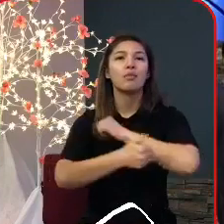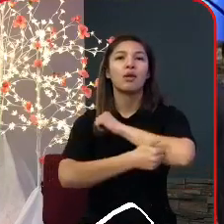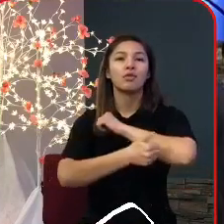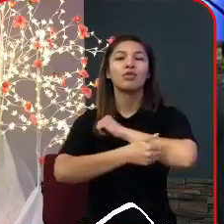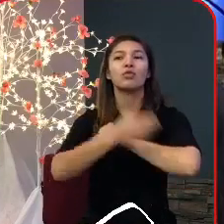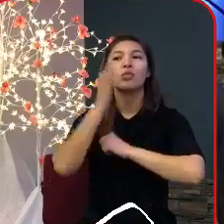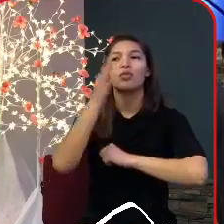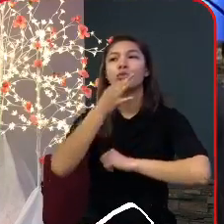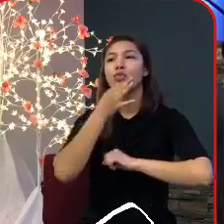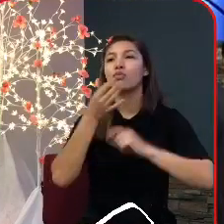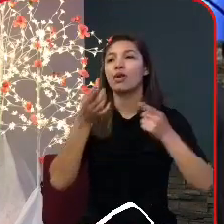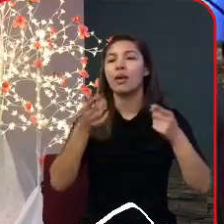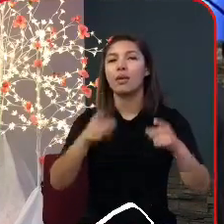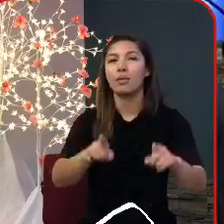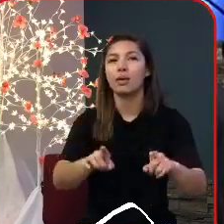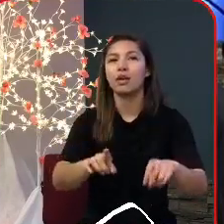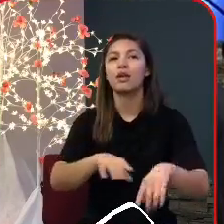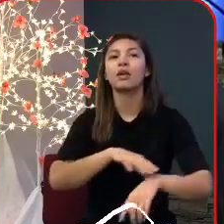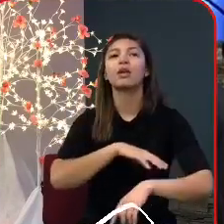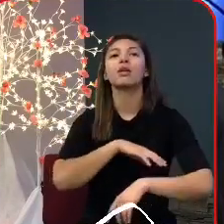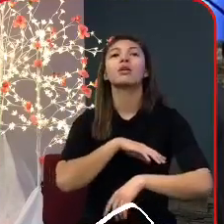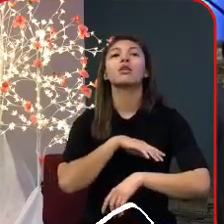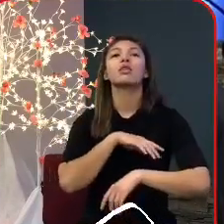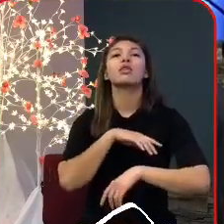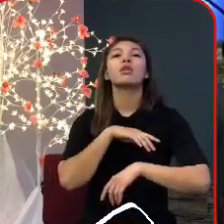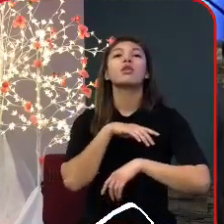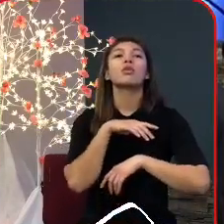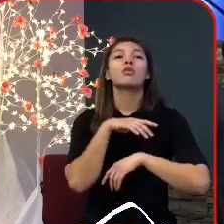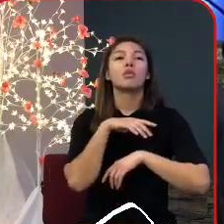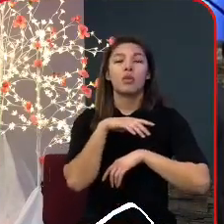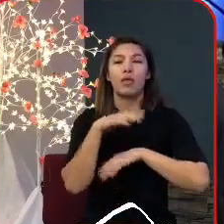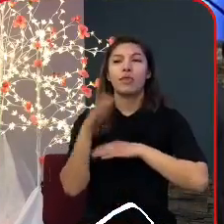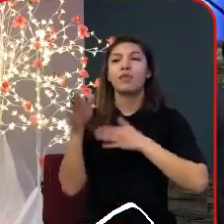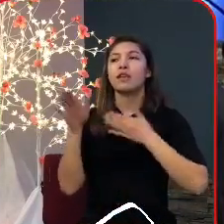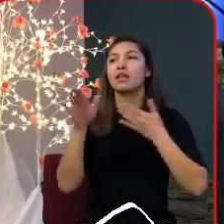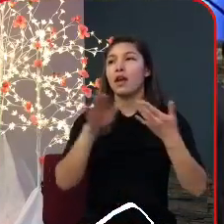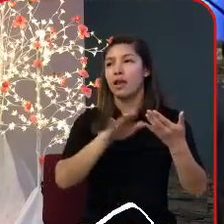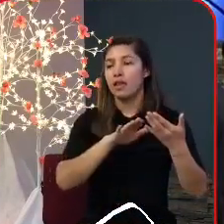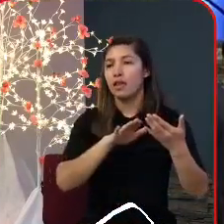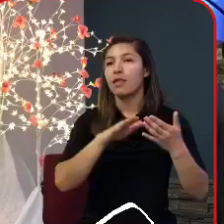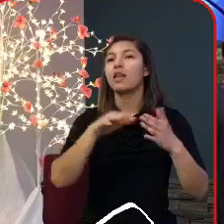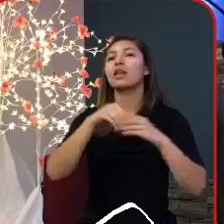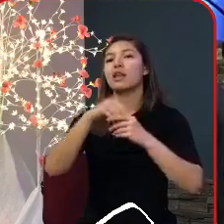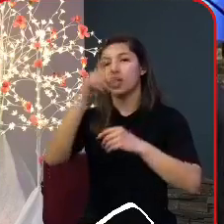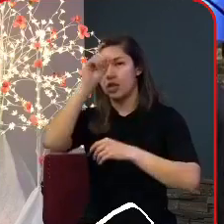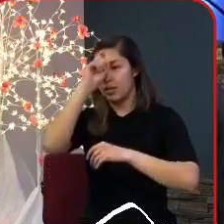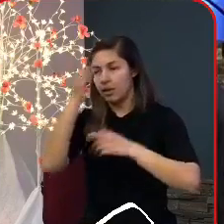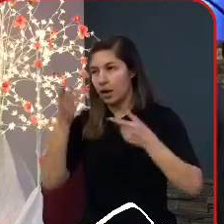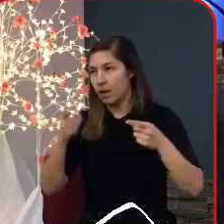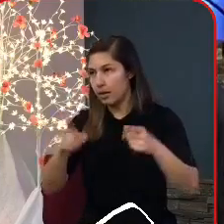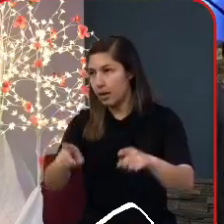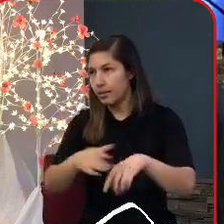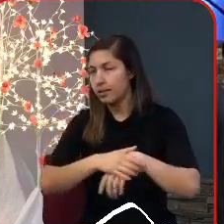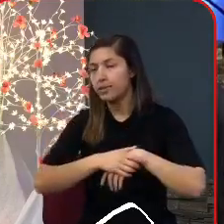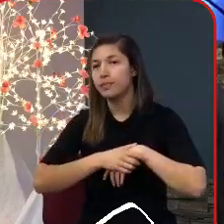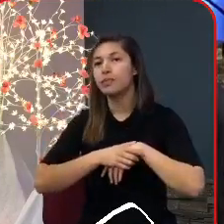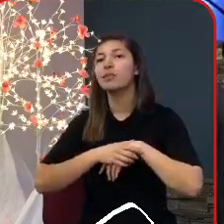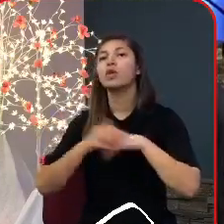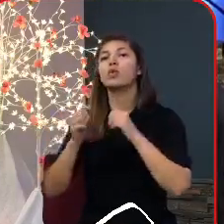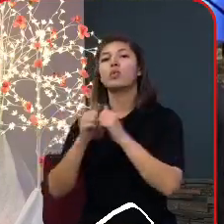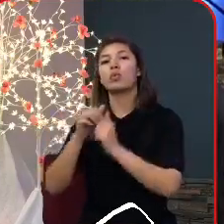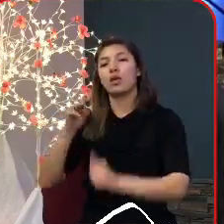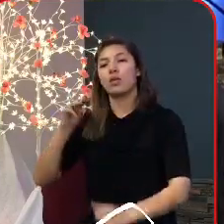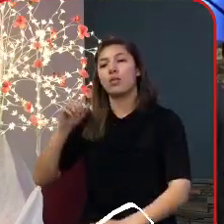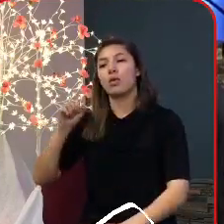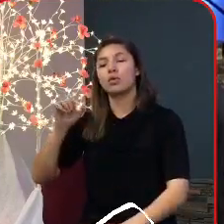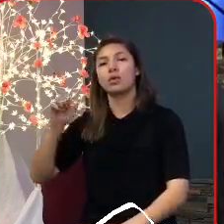And that's when the death blow was dealt to Egypt by Moses through the Passover. And